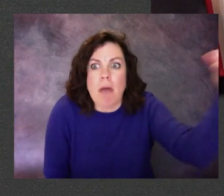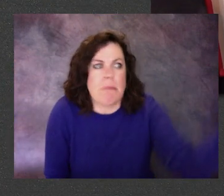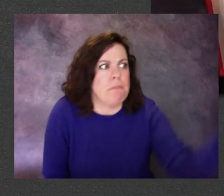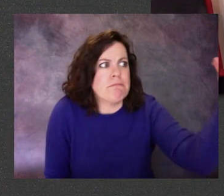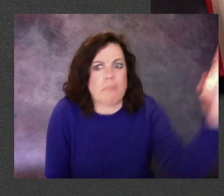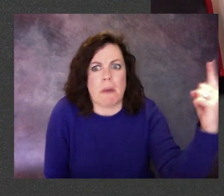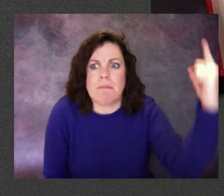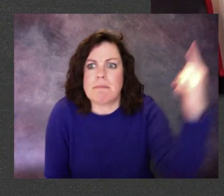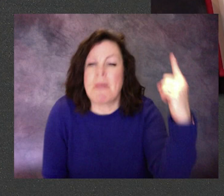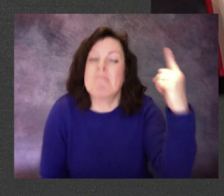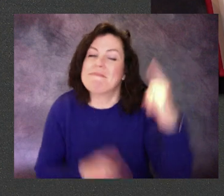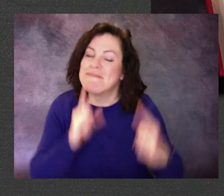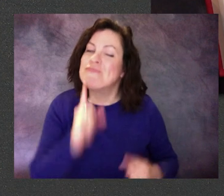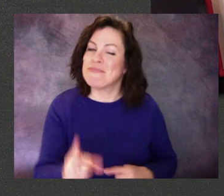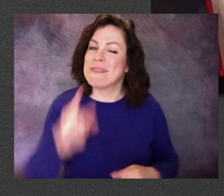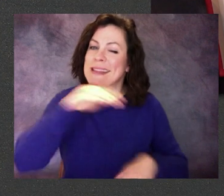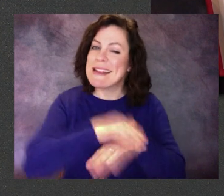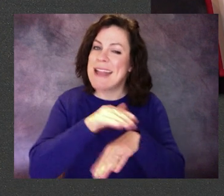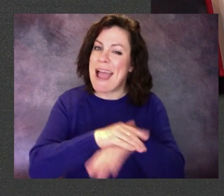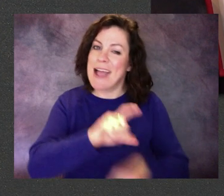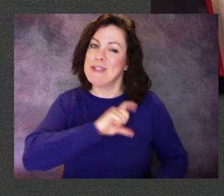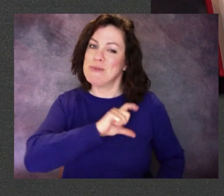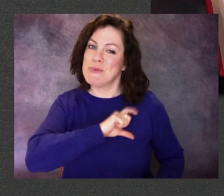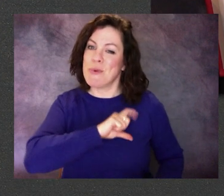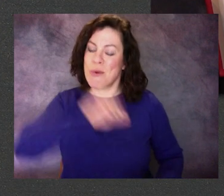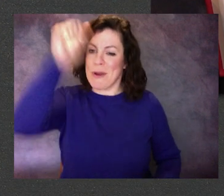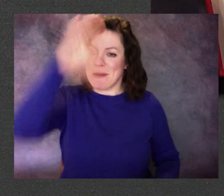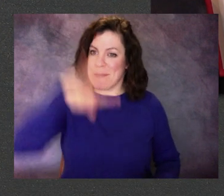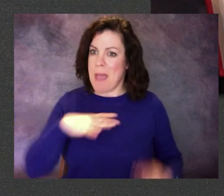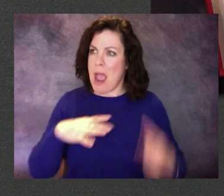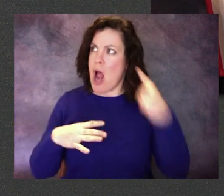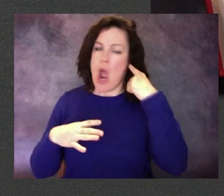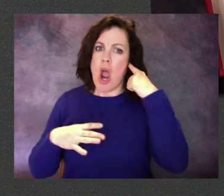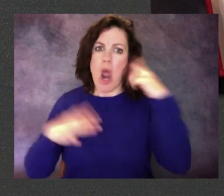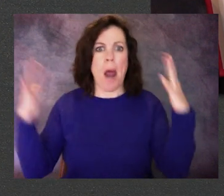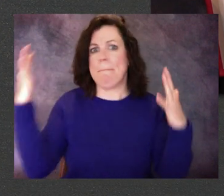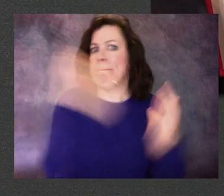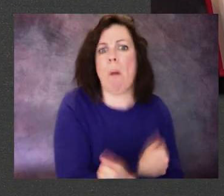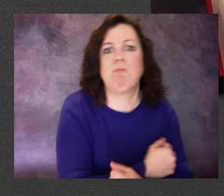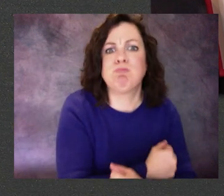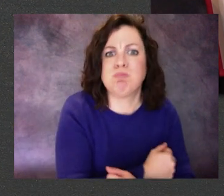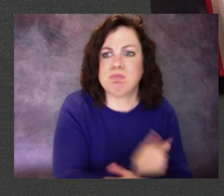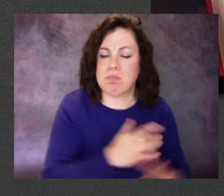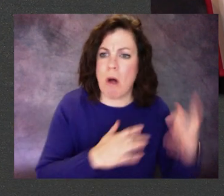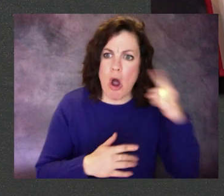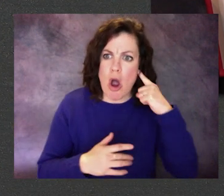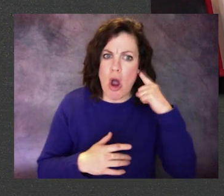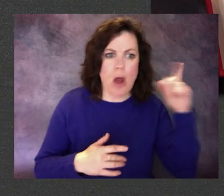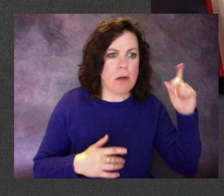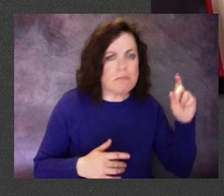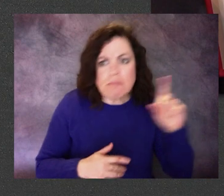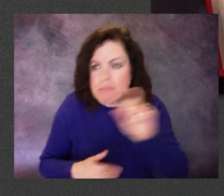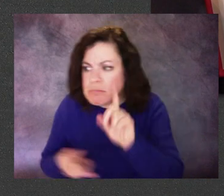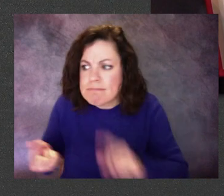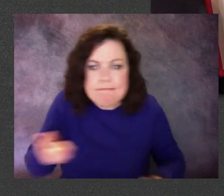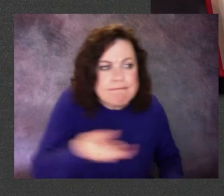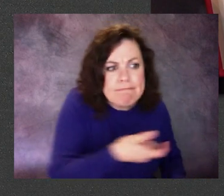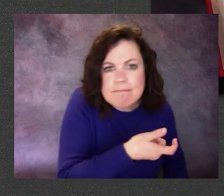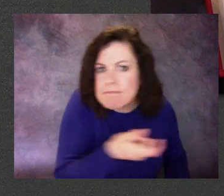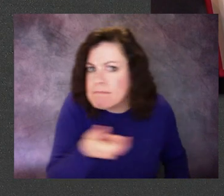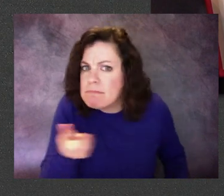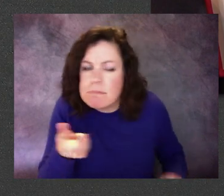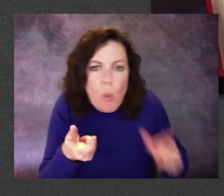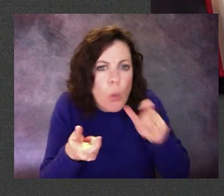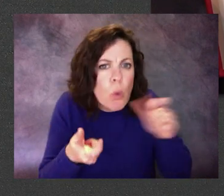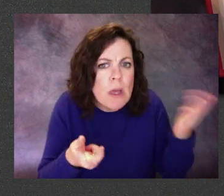The night watchman was going his rounds on the floor above, and when he heard the crash, he came dashing down the escalator. Now, who in the world